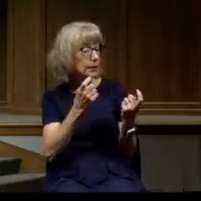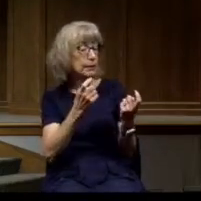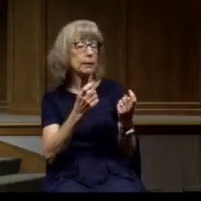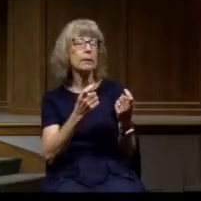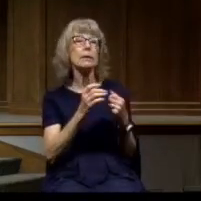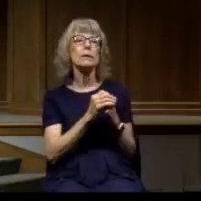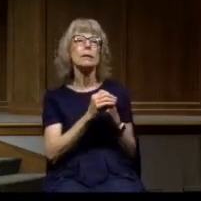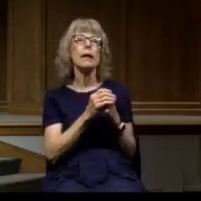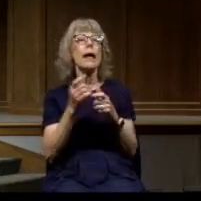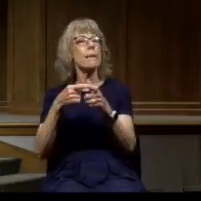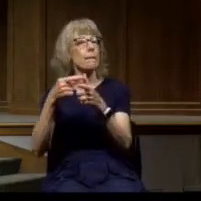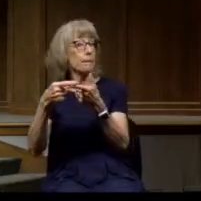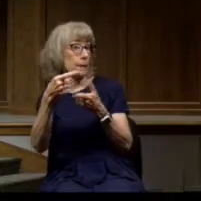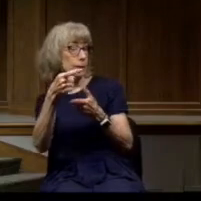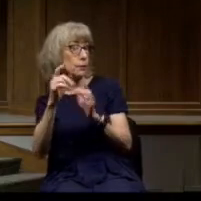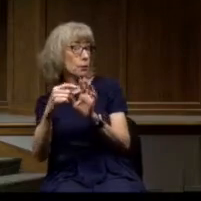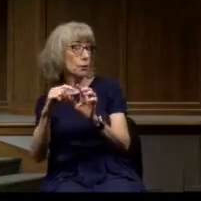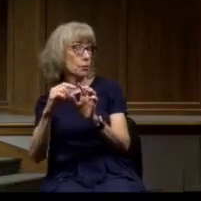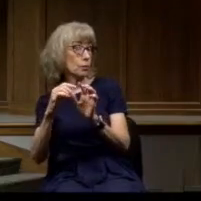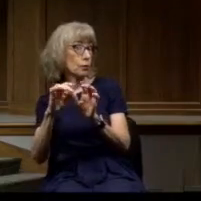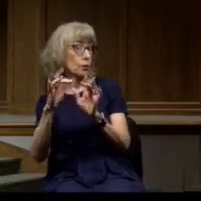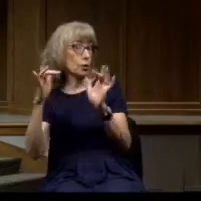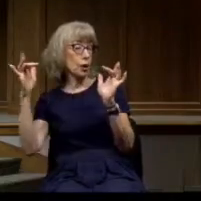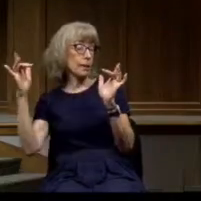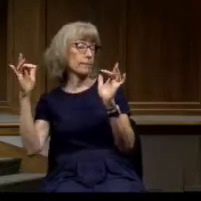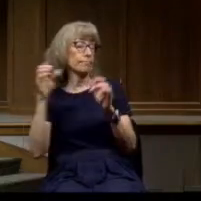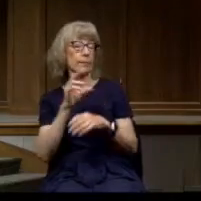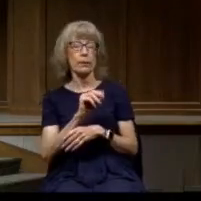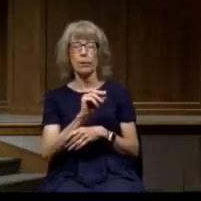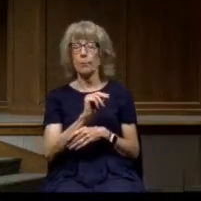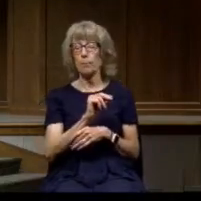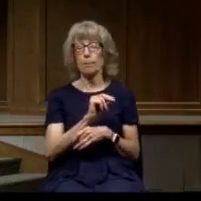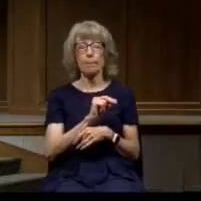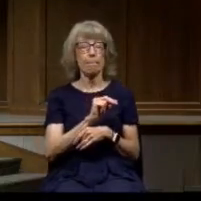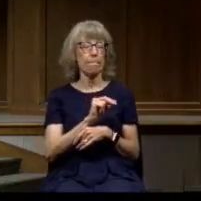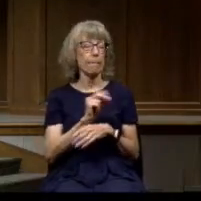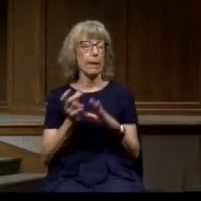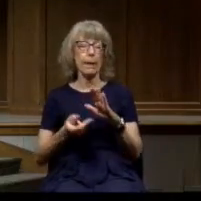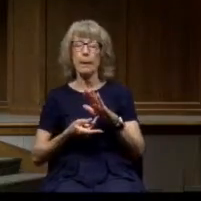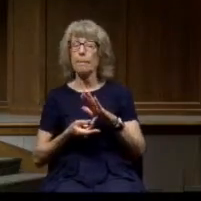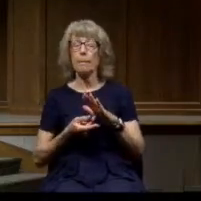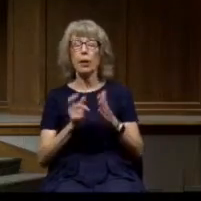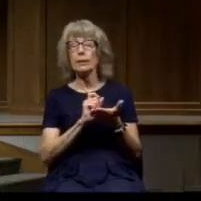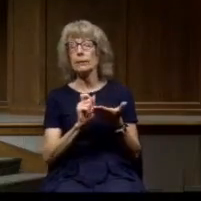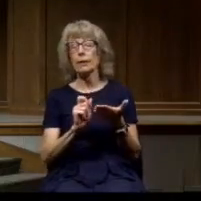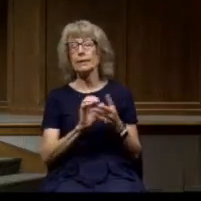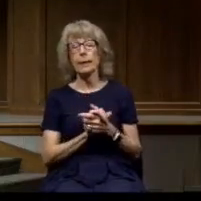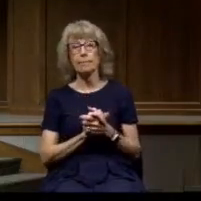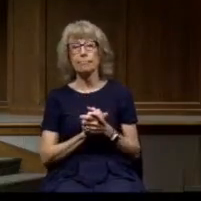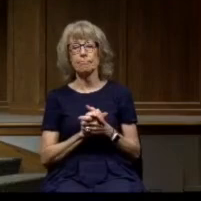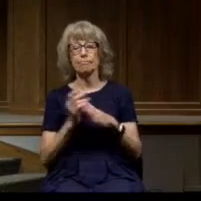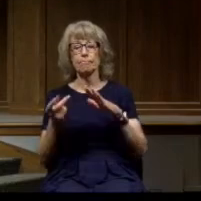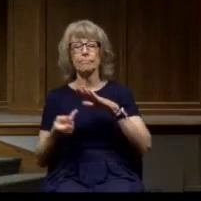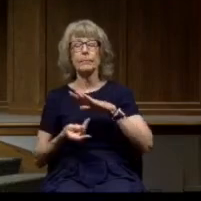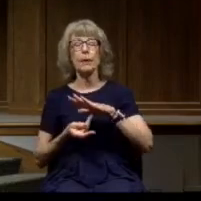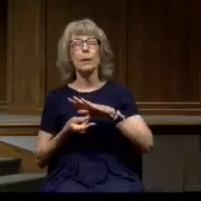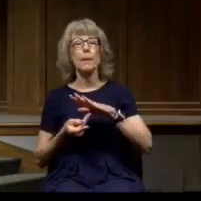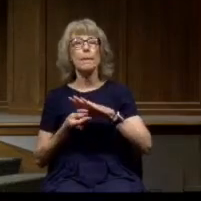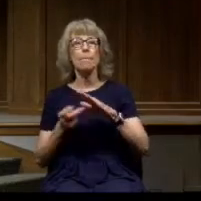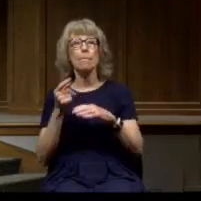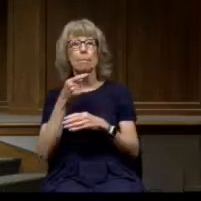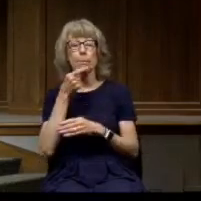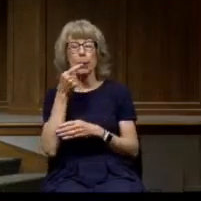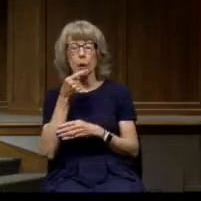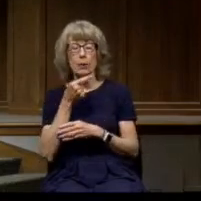then you will shine like stars in the sky. But that's not what he says. Paul says, I mean, just let the